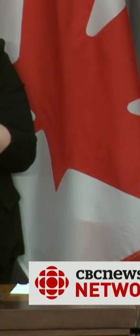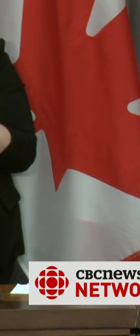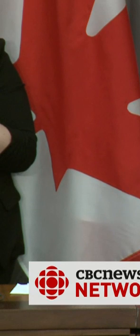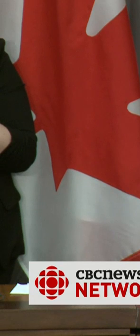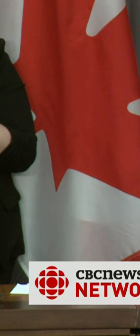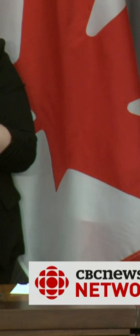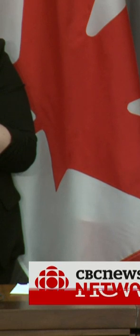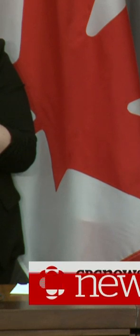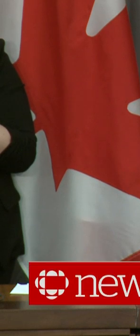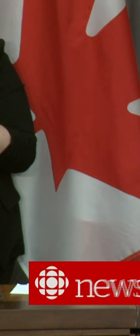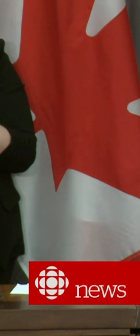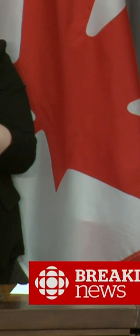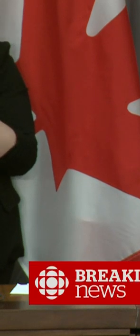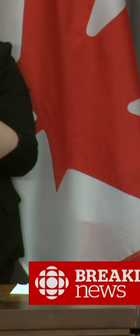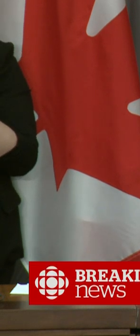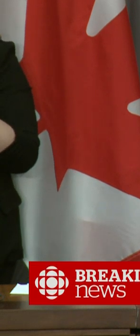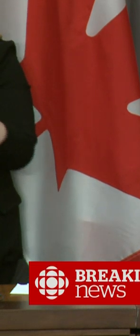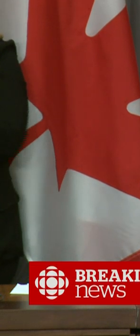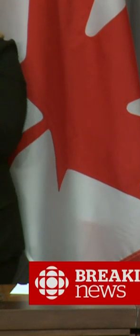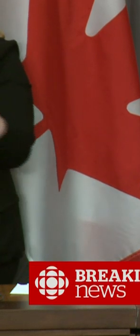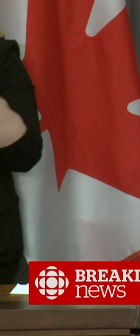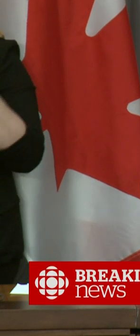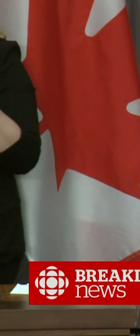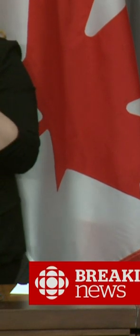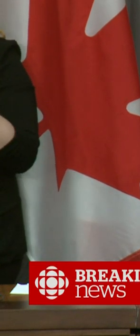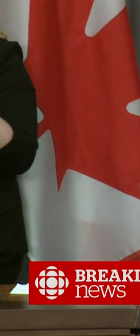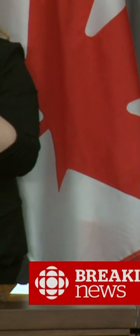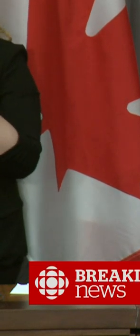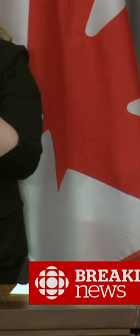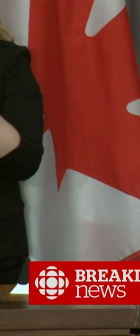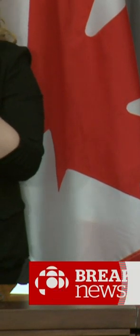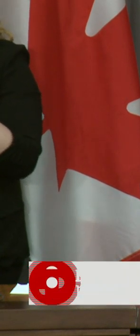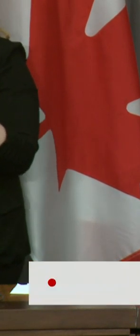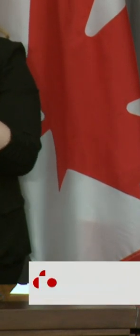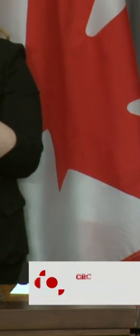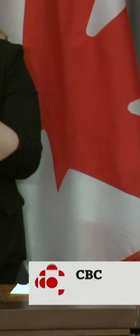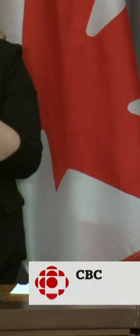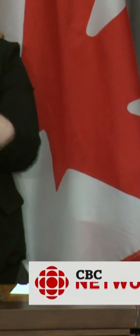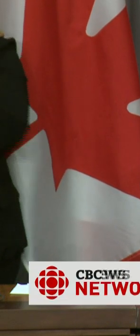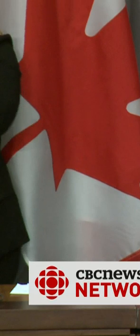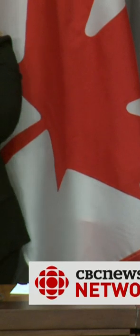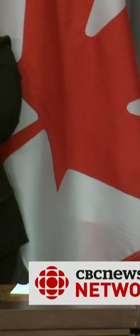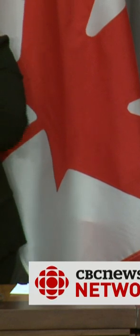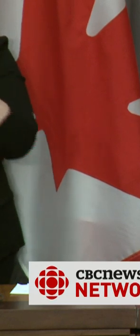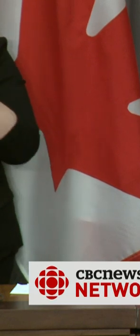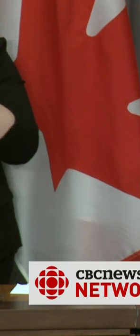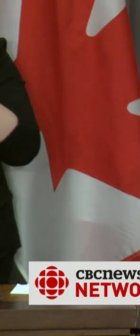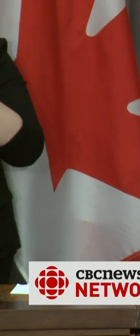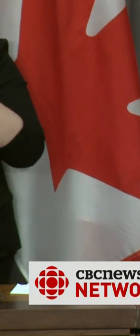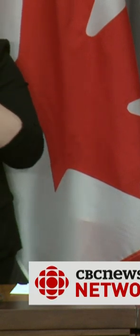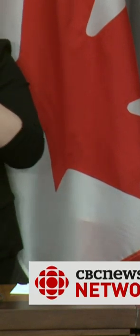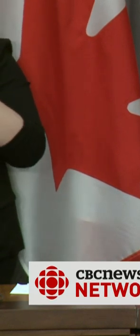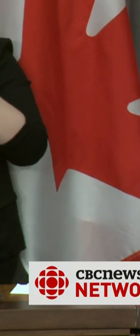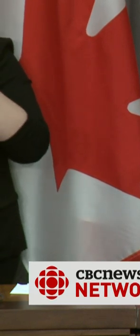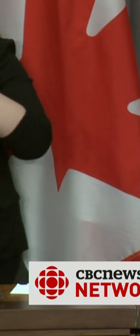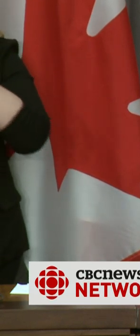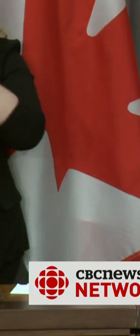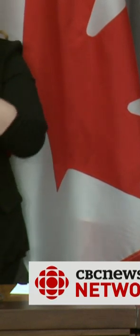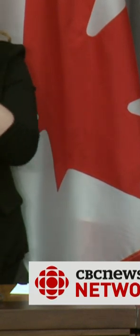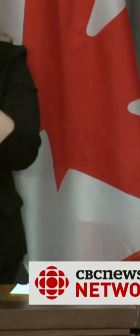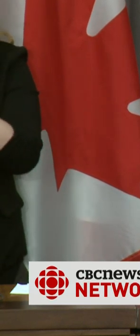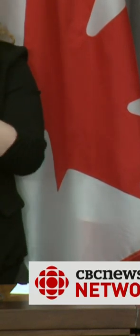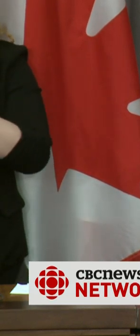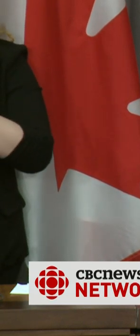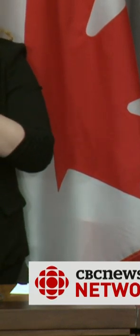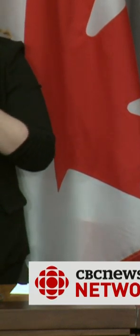priority and to ensure that our healthcare system works. I think that we found the right approach. We are going to continue